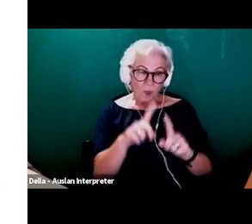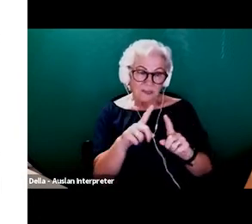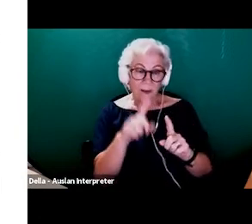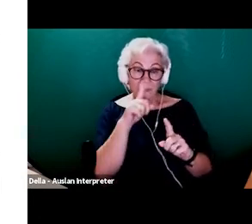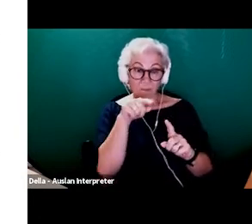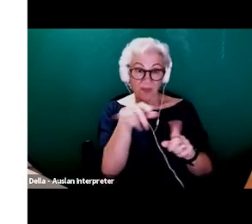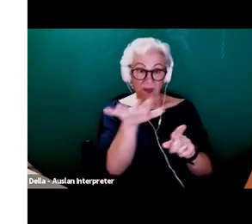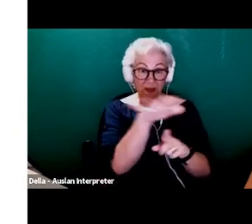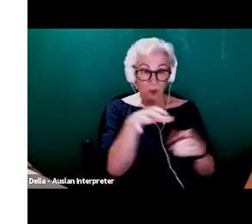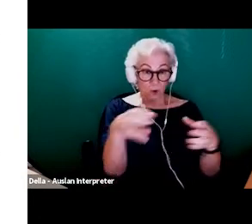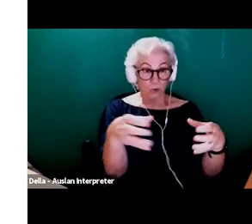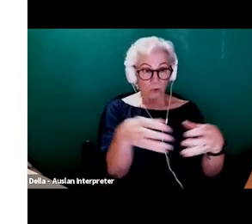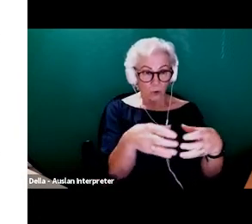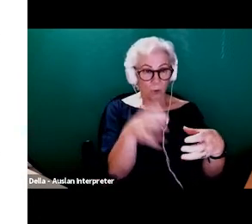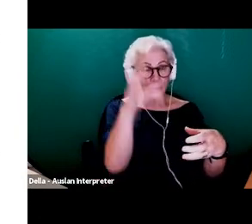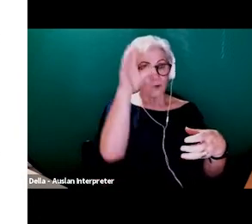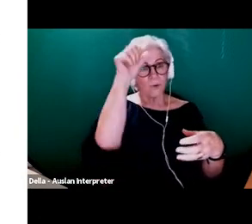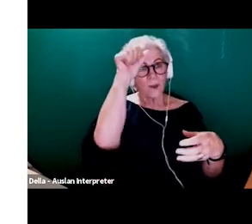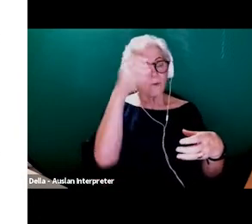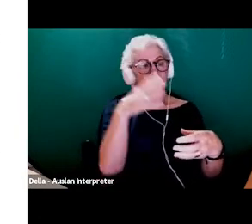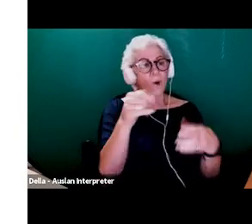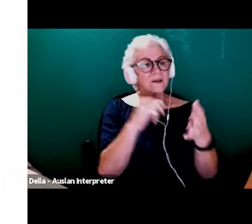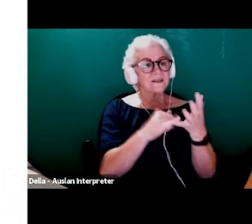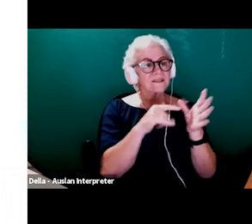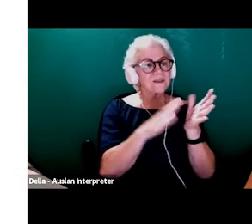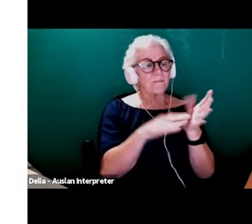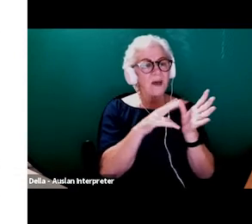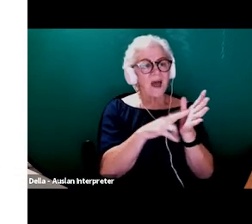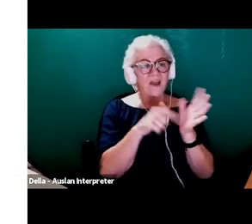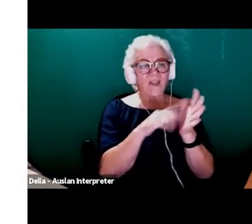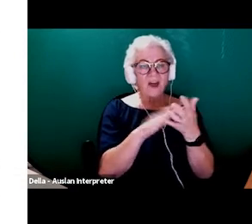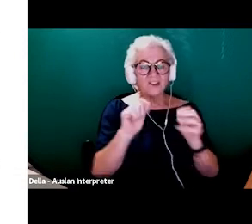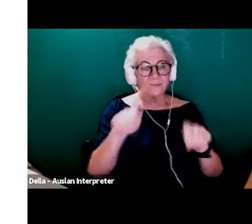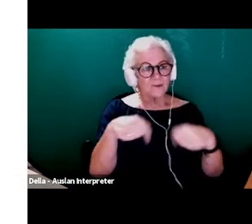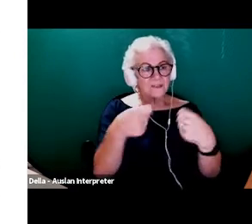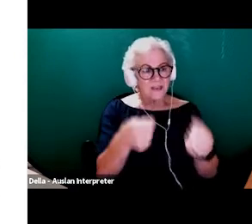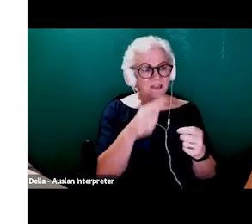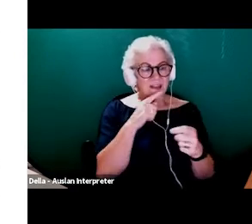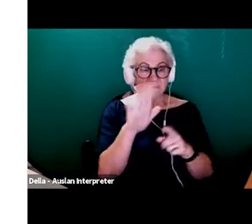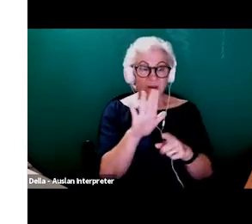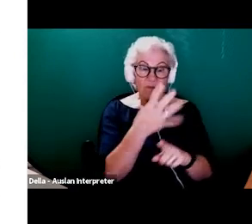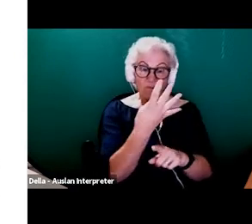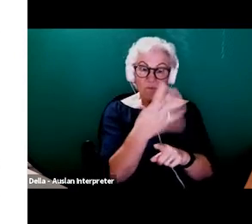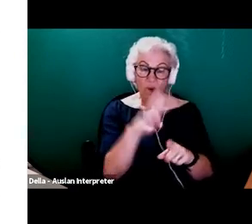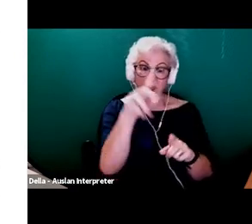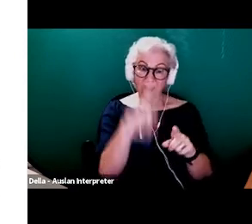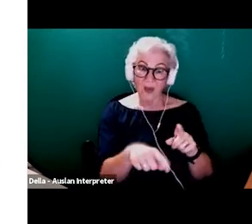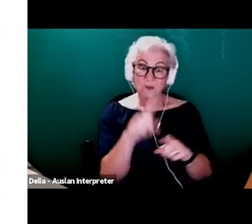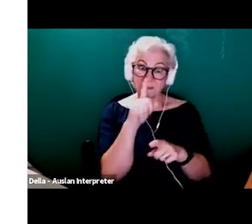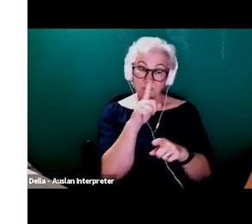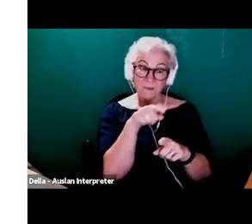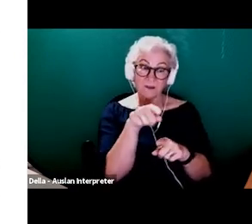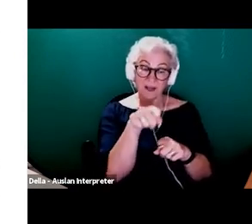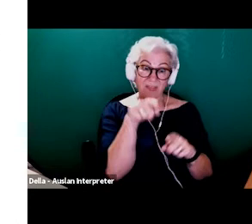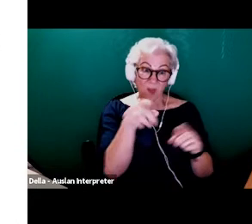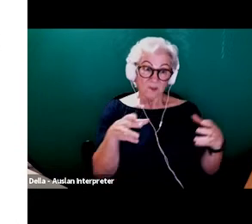cohort, remembering from what Samantha College presented, this is around 47,000 people. This cohort accounted